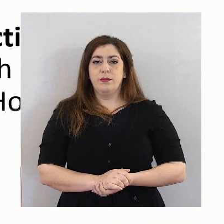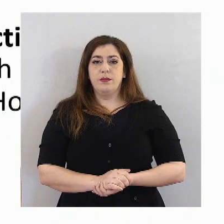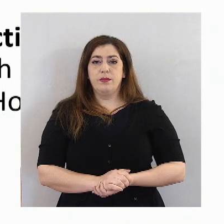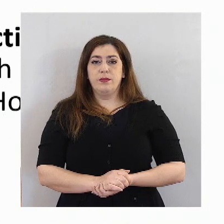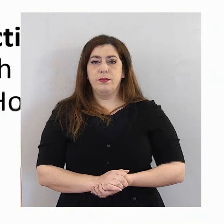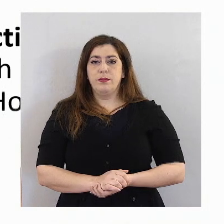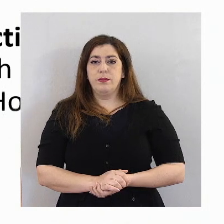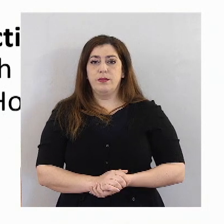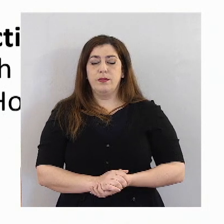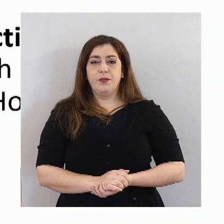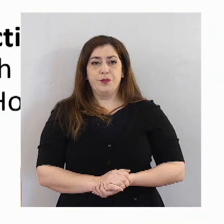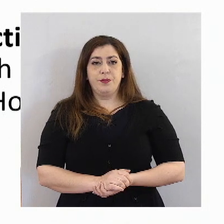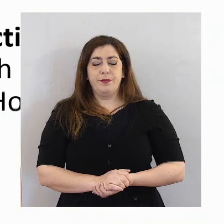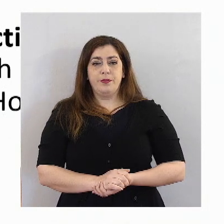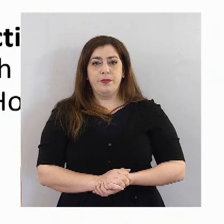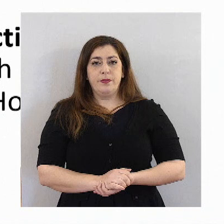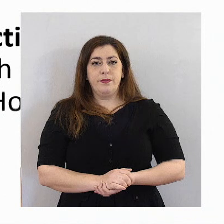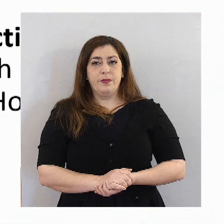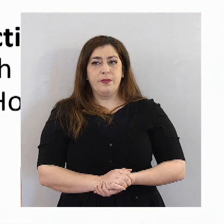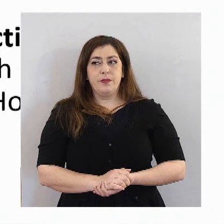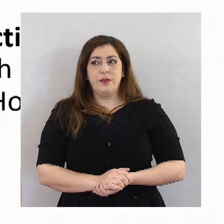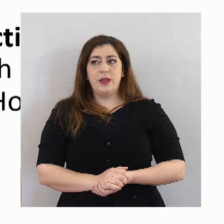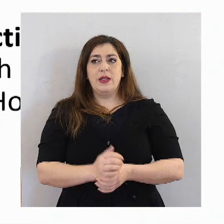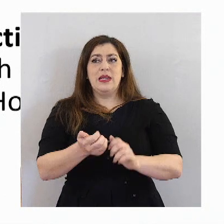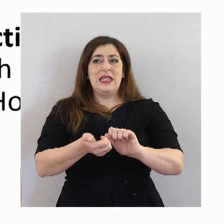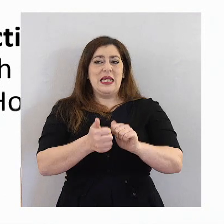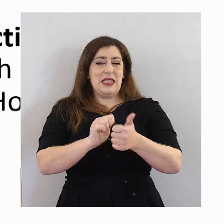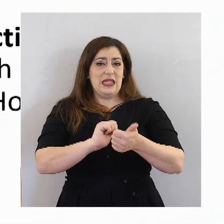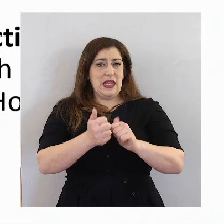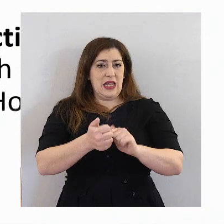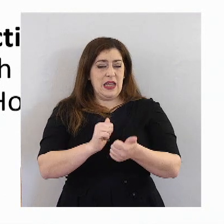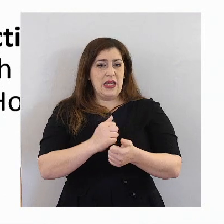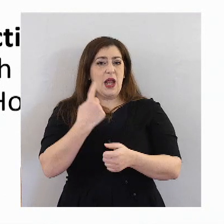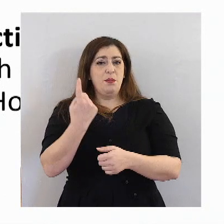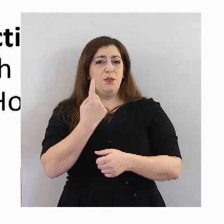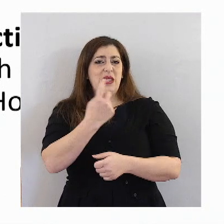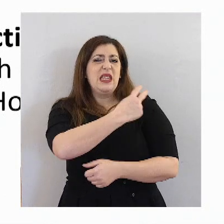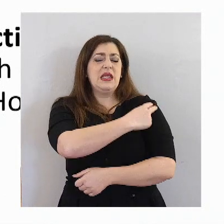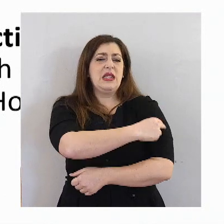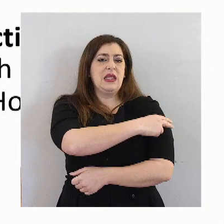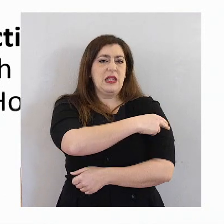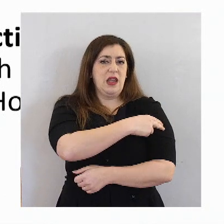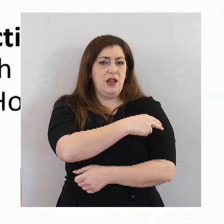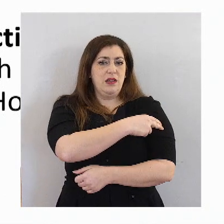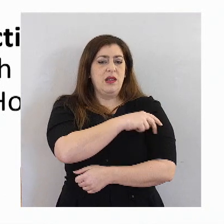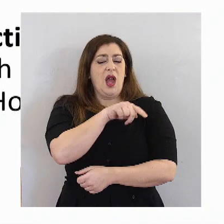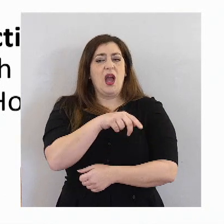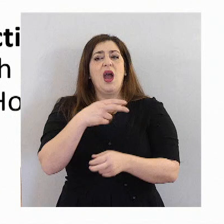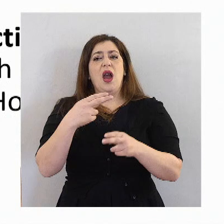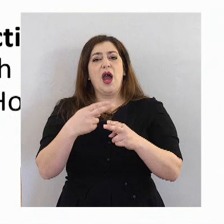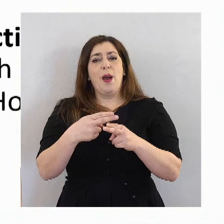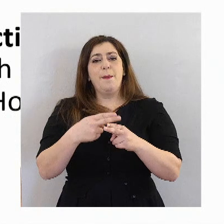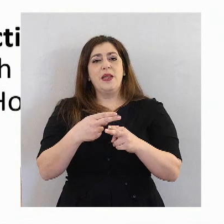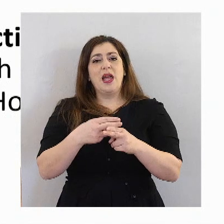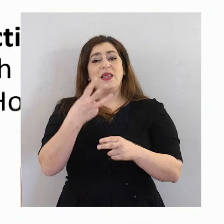The training to managers and practice nurses was similar in terms of content. So an additional 3 sessions of the training was